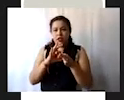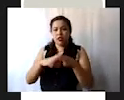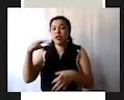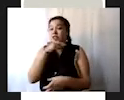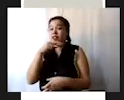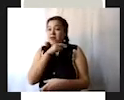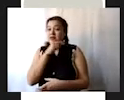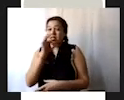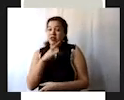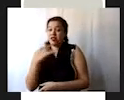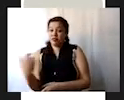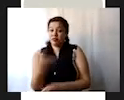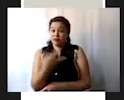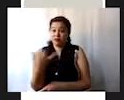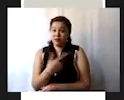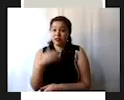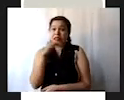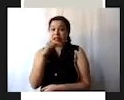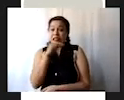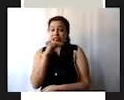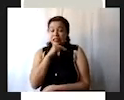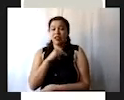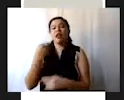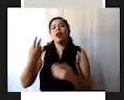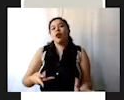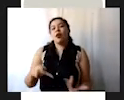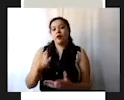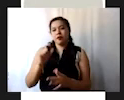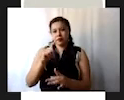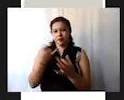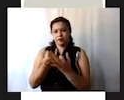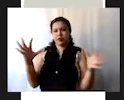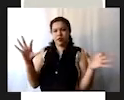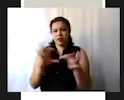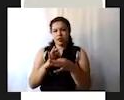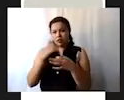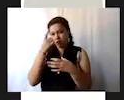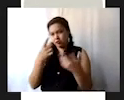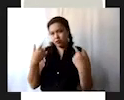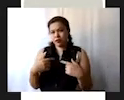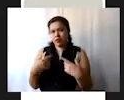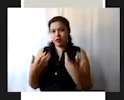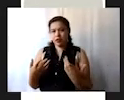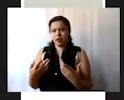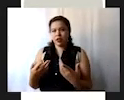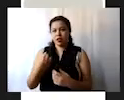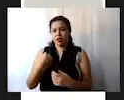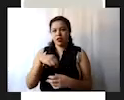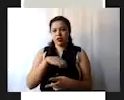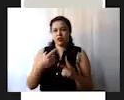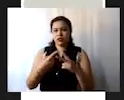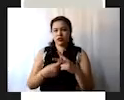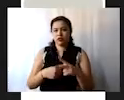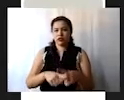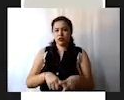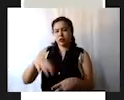a lo mejor los subtítulos fueron muy rápido, pero se relaciona muchísimo con el hecho de que tenemos que empezar a pensar